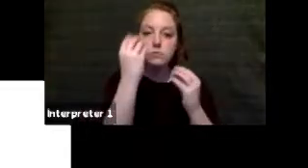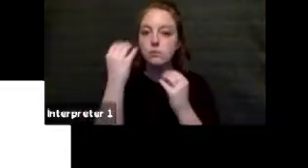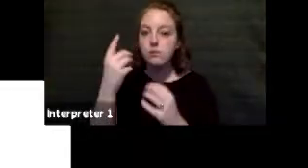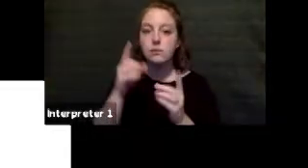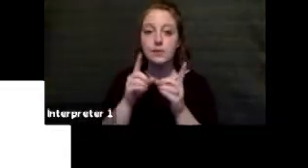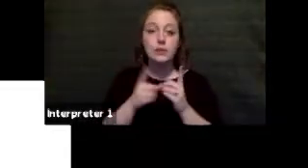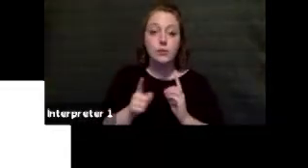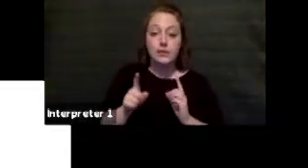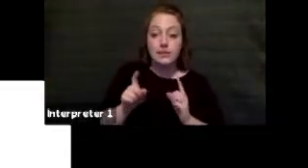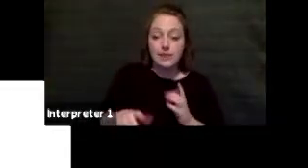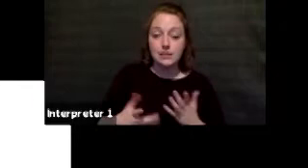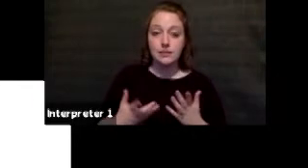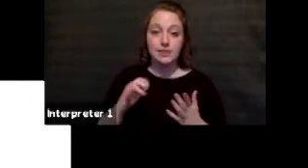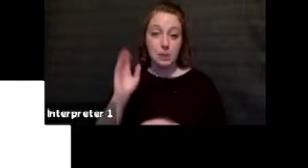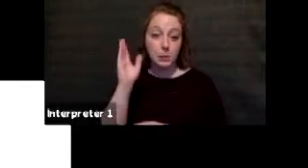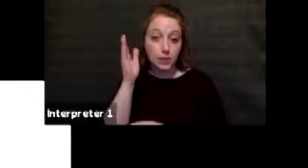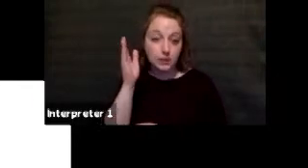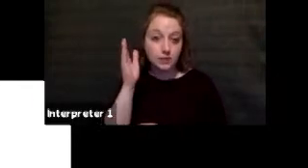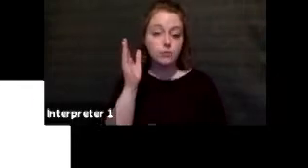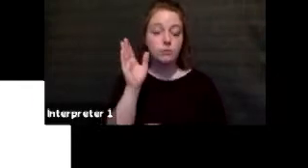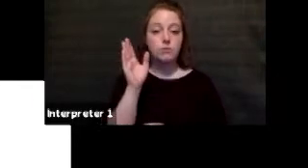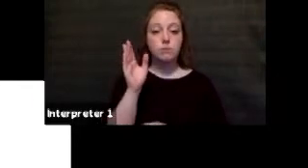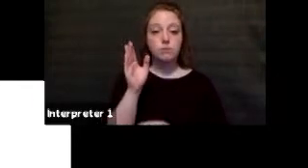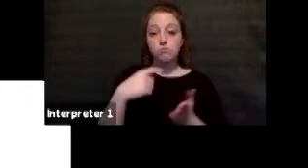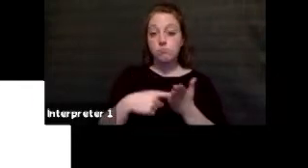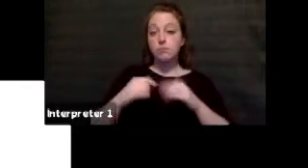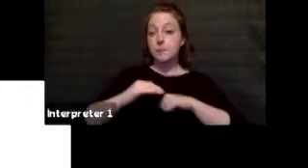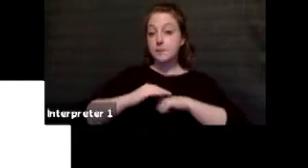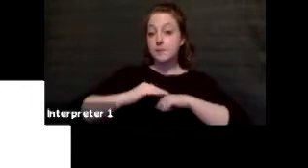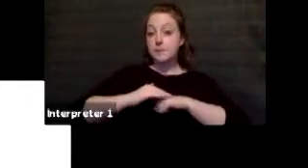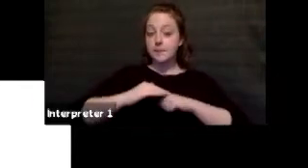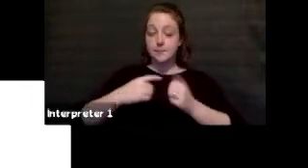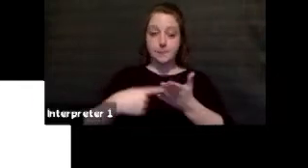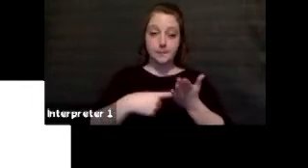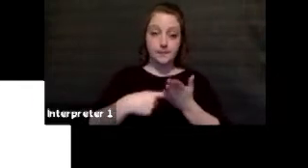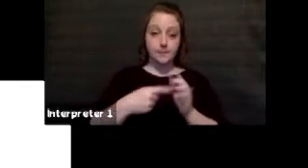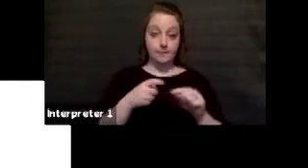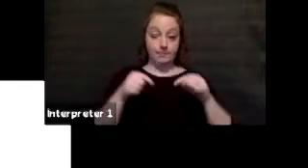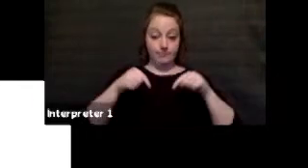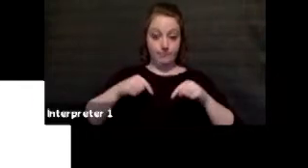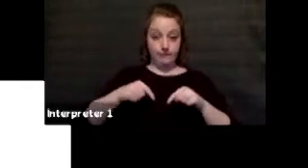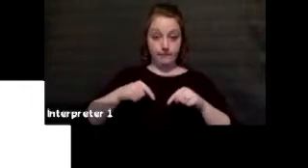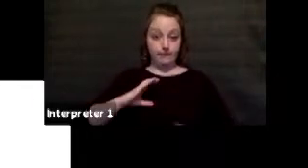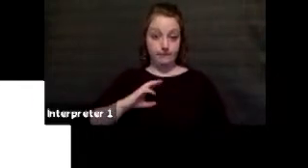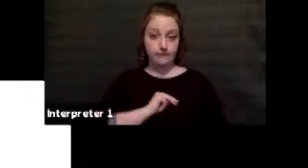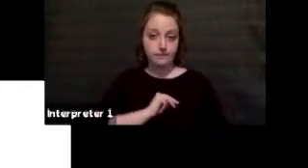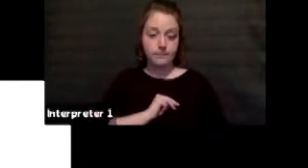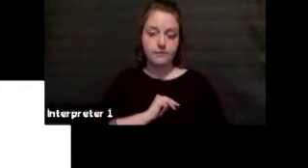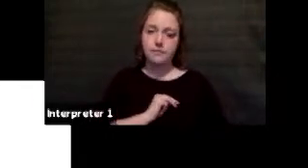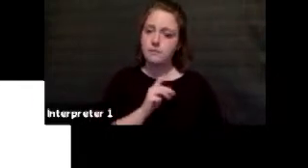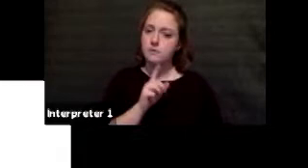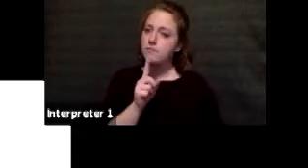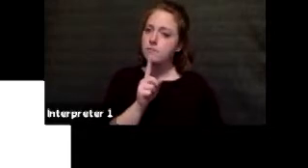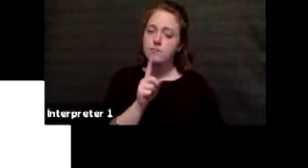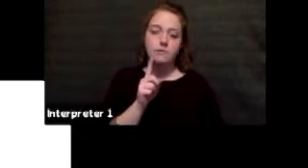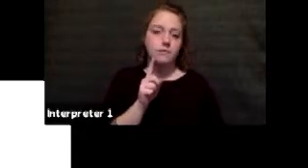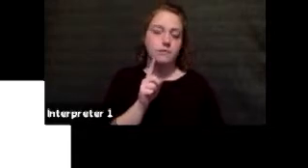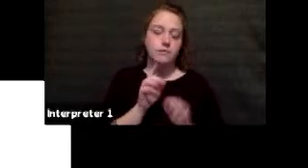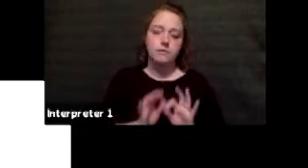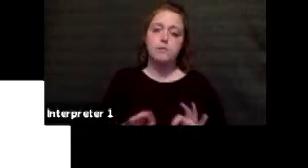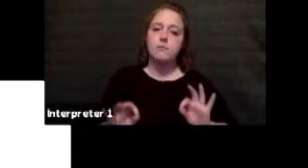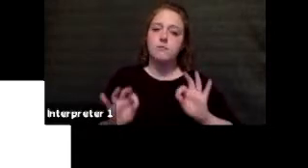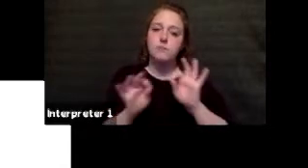overview presentations of the work of this committee, um, is essential to keeping the community